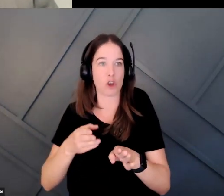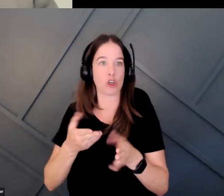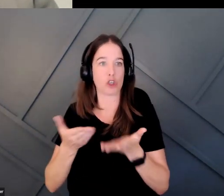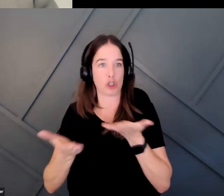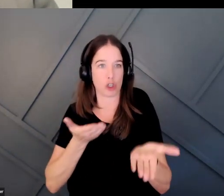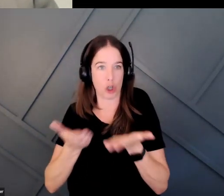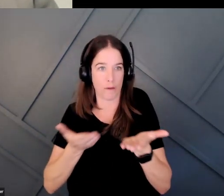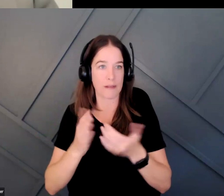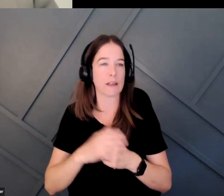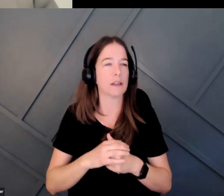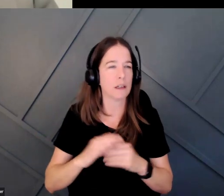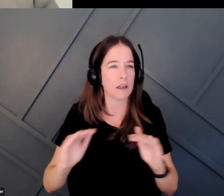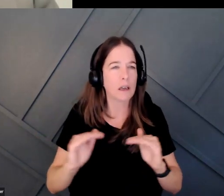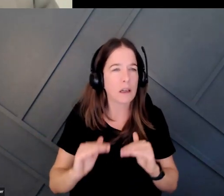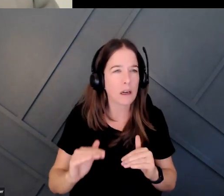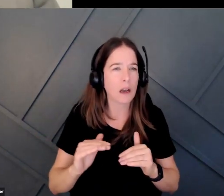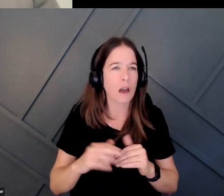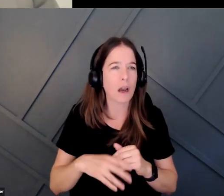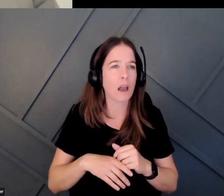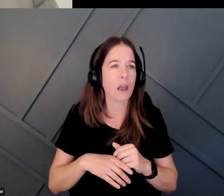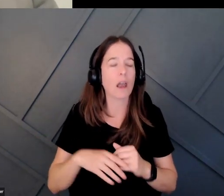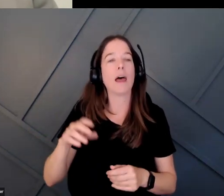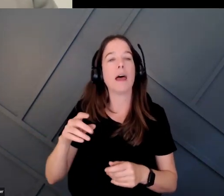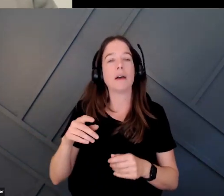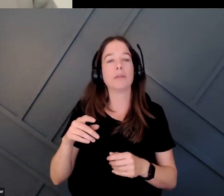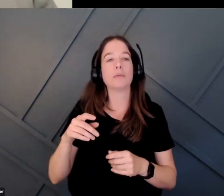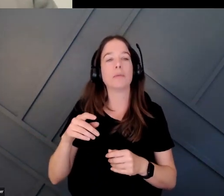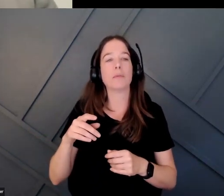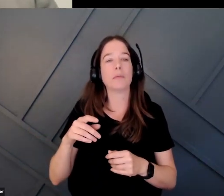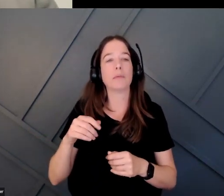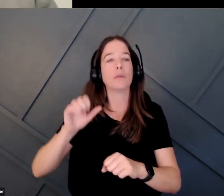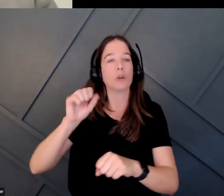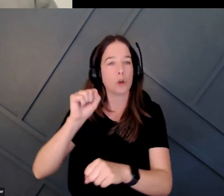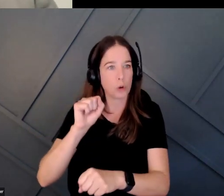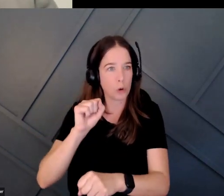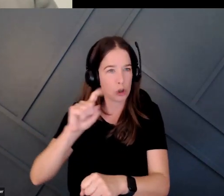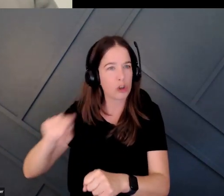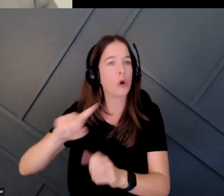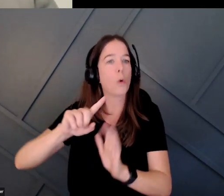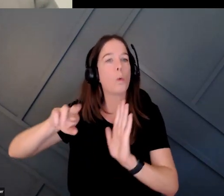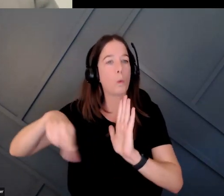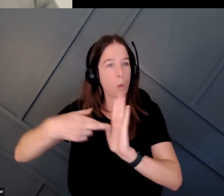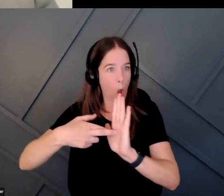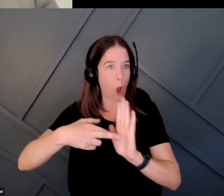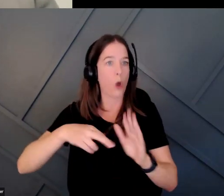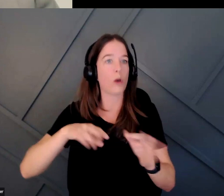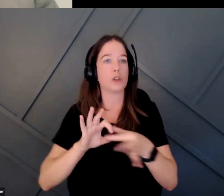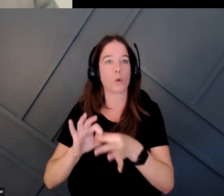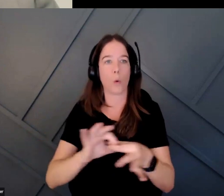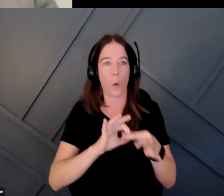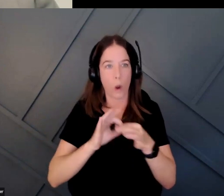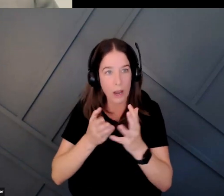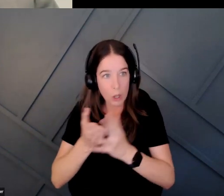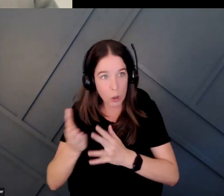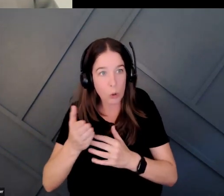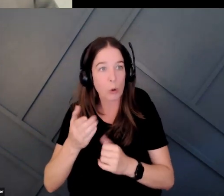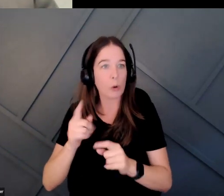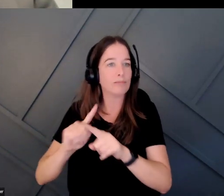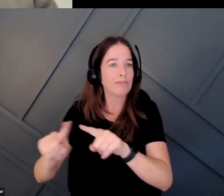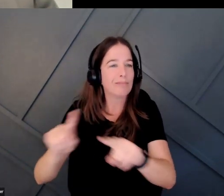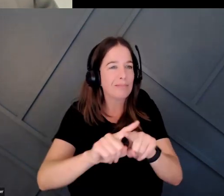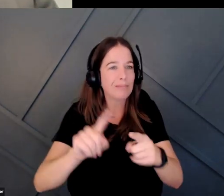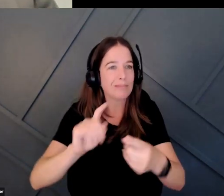and non-governmental partners to support United States disaster and emergency mitigation, preparedness,